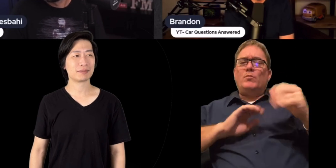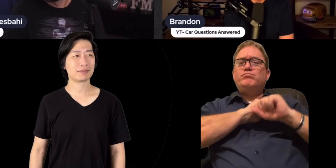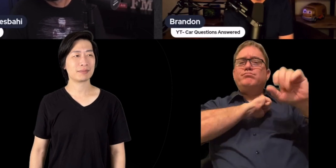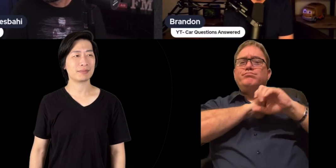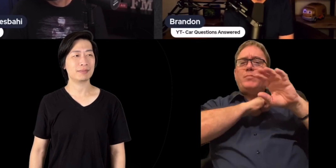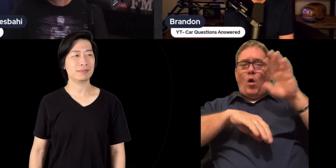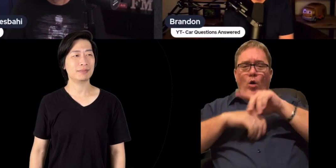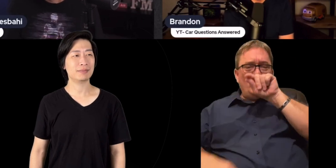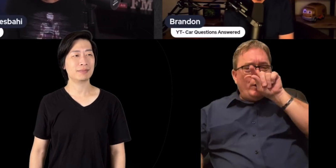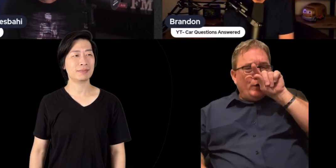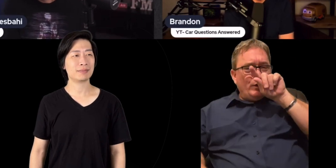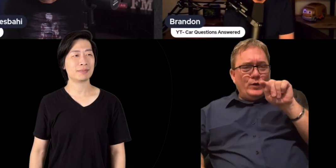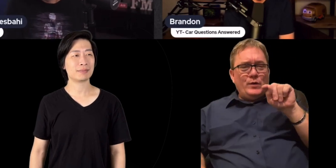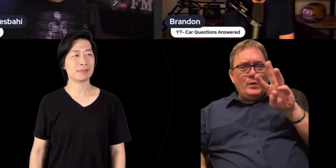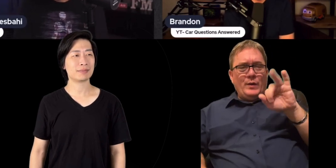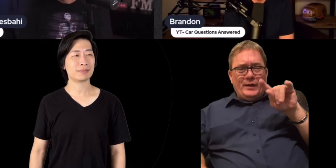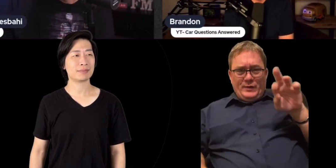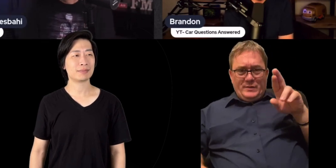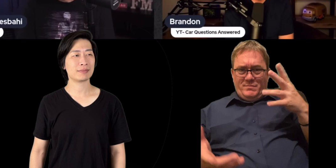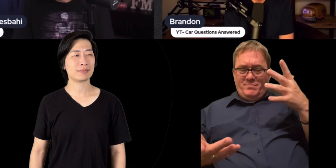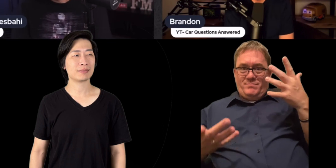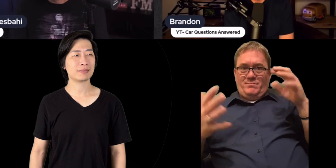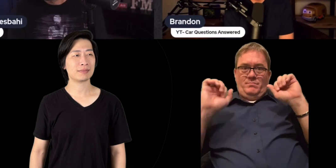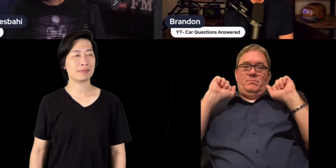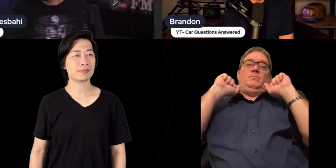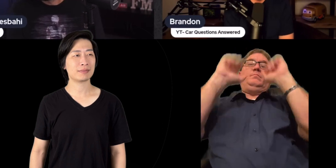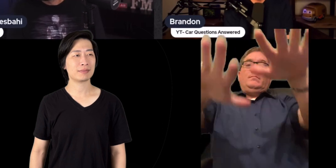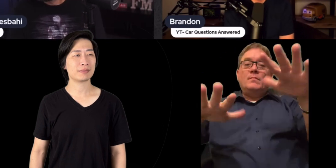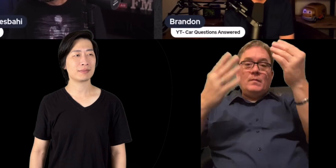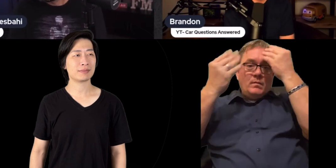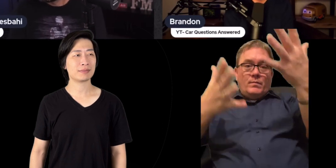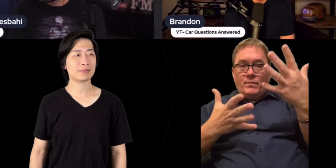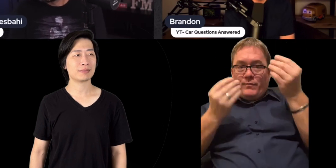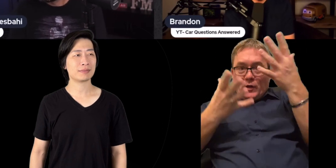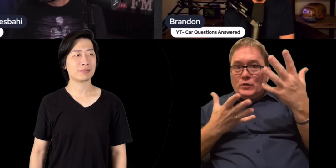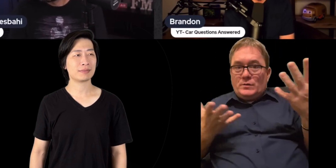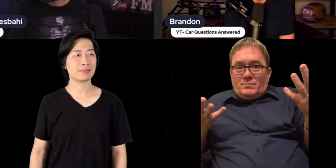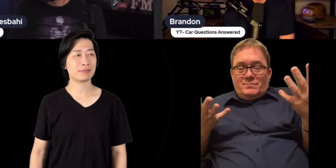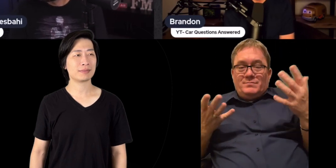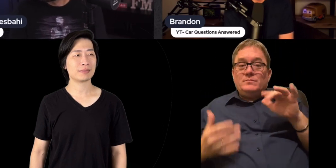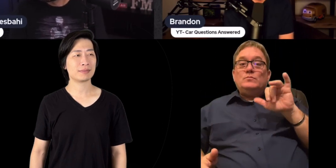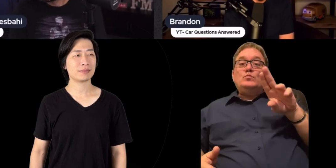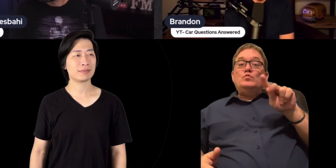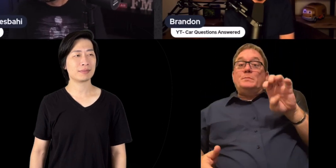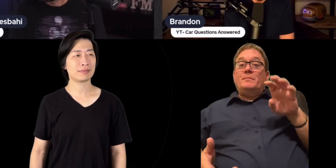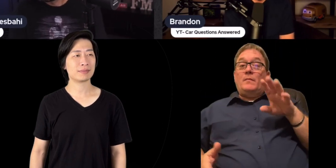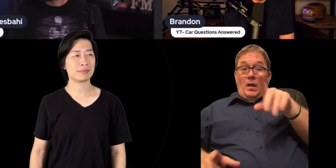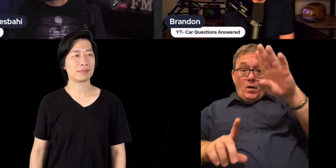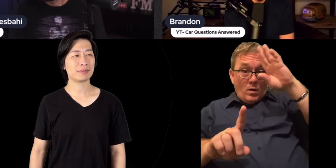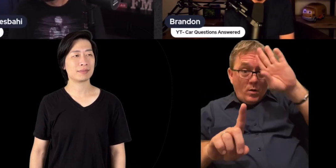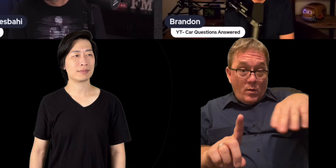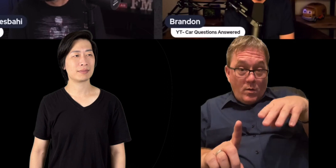Twitter, just throwing out knowledge. I mean, even something simple as like YouTube ads saying, "Hey, did you know that a